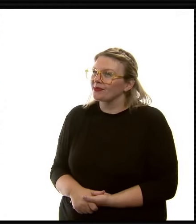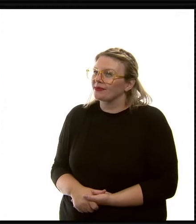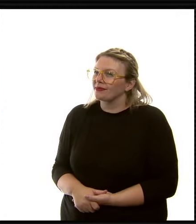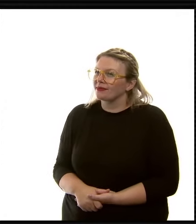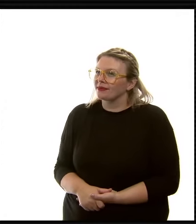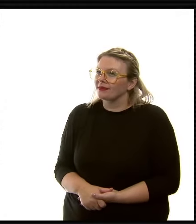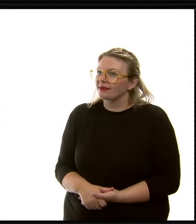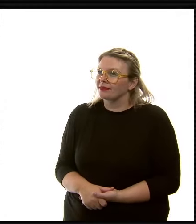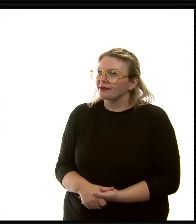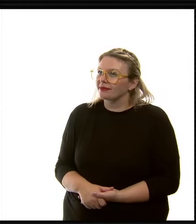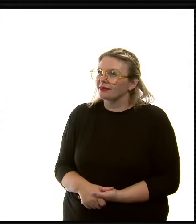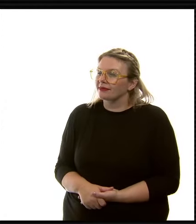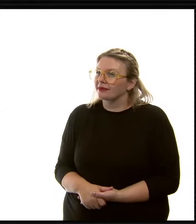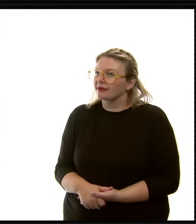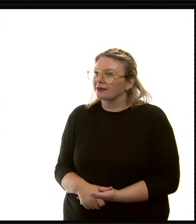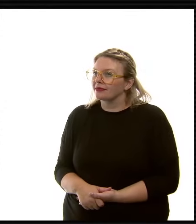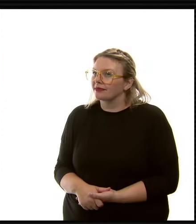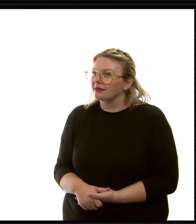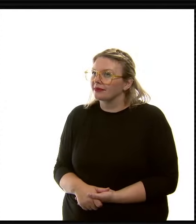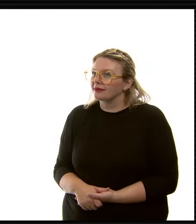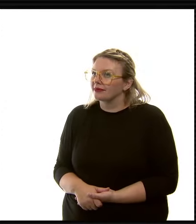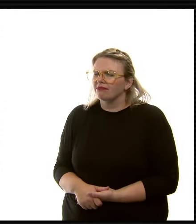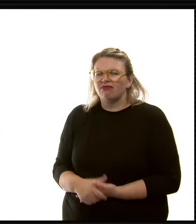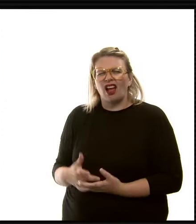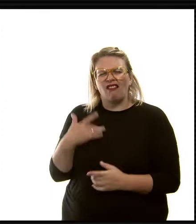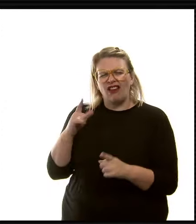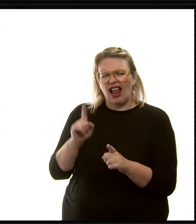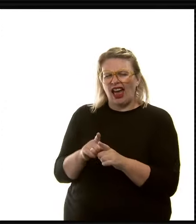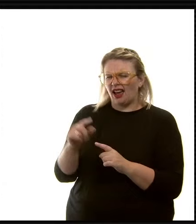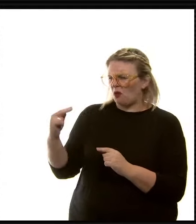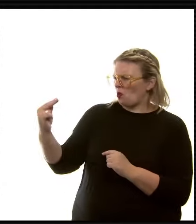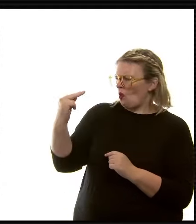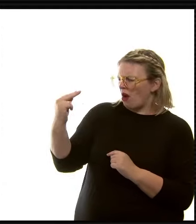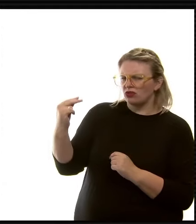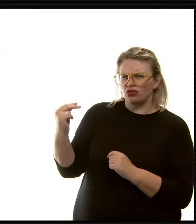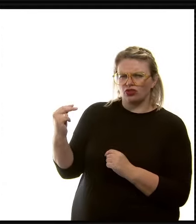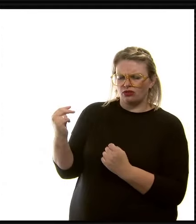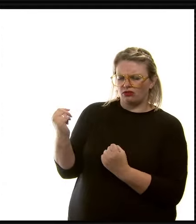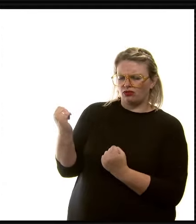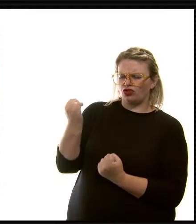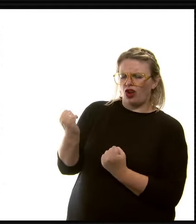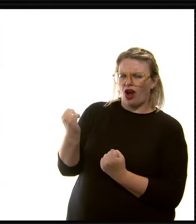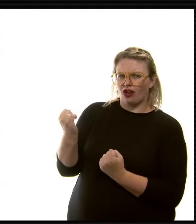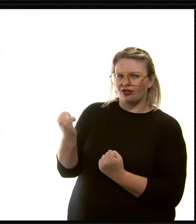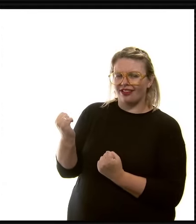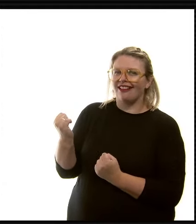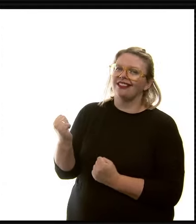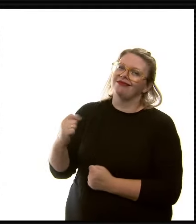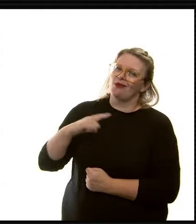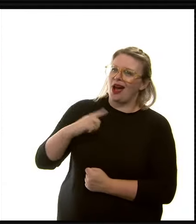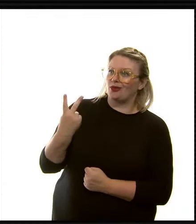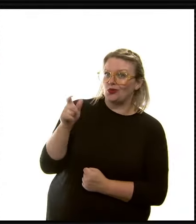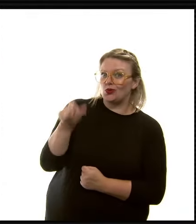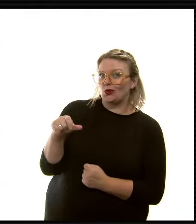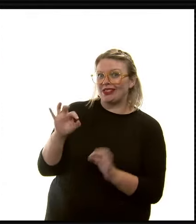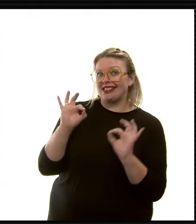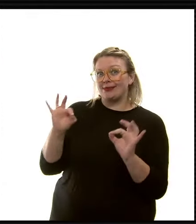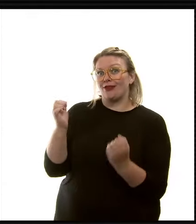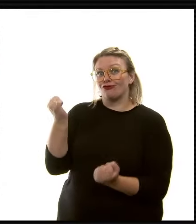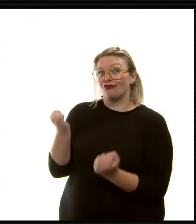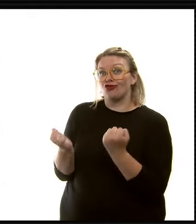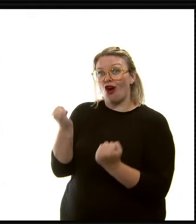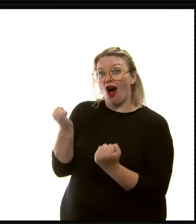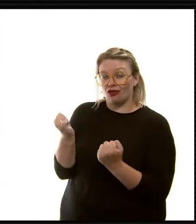But wait, what's that weird feeling like I'm being watched or judged? Oh, wait, that's because we have 2 very special judges right over there from LEGO